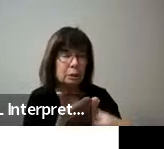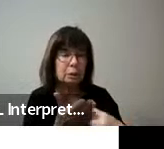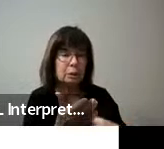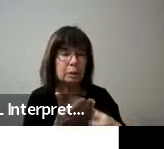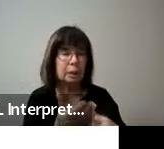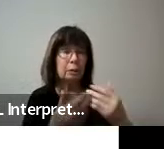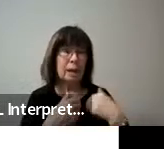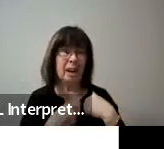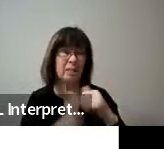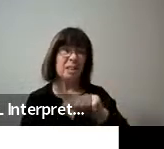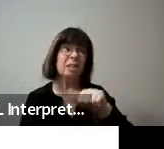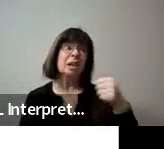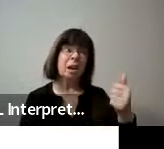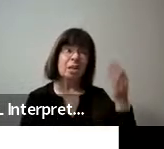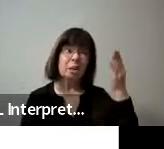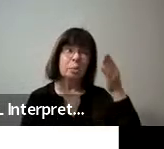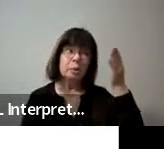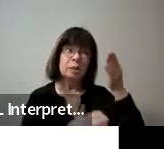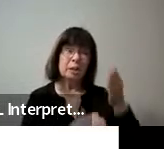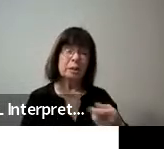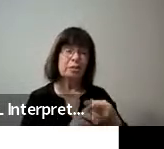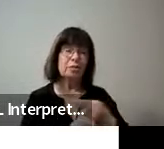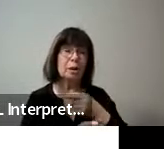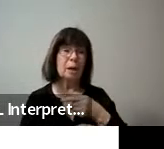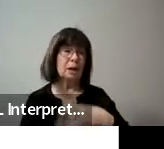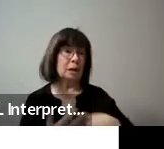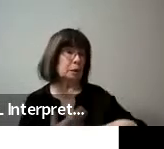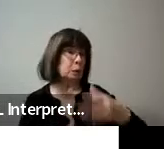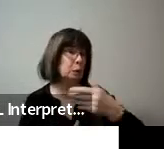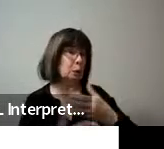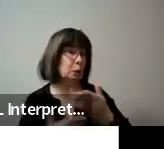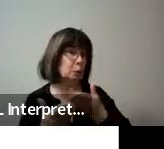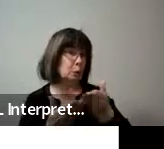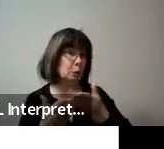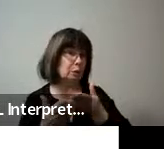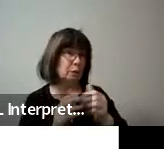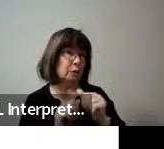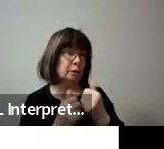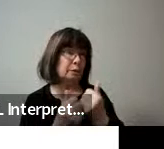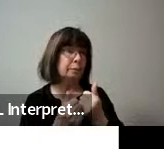another presenter from our social services agency. And so